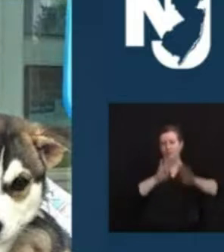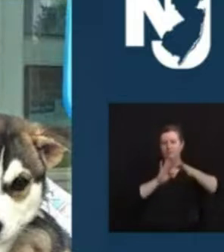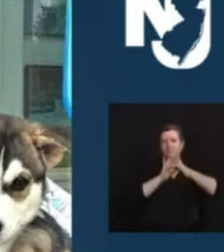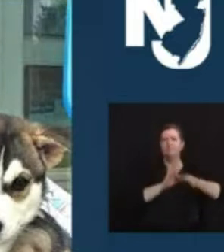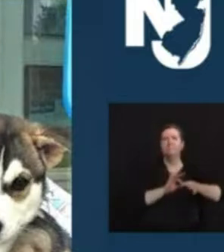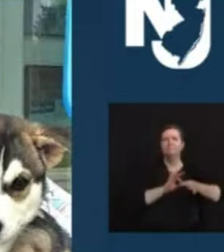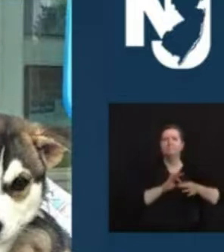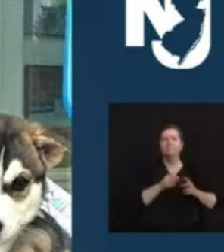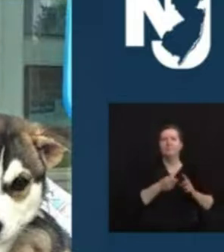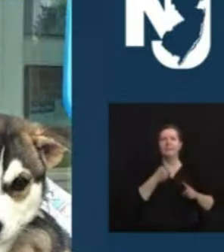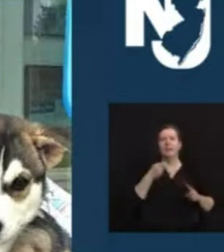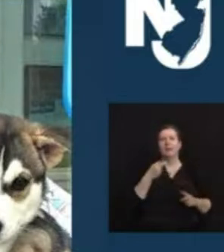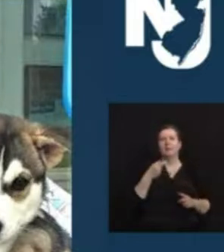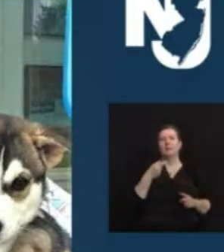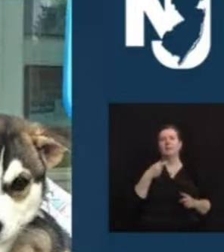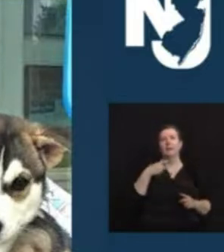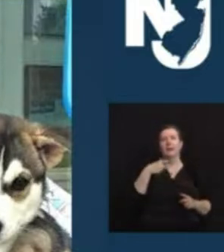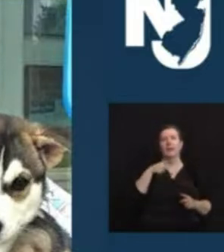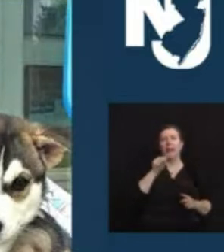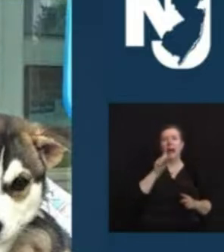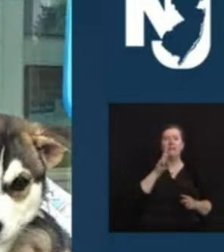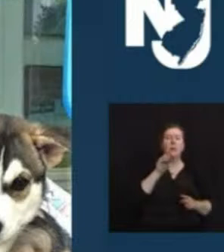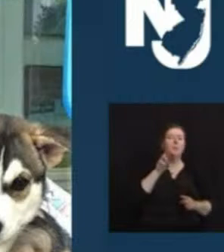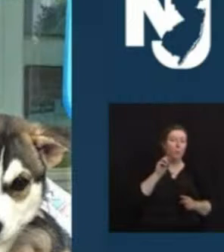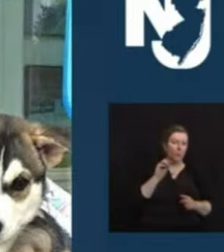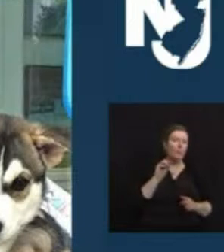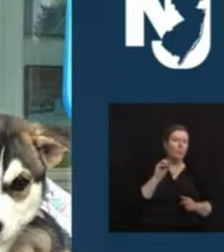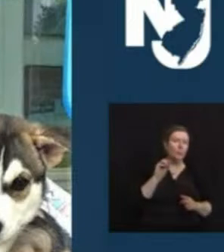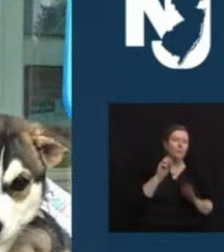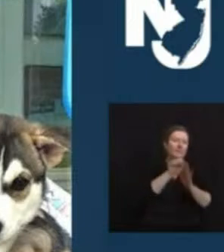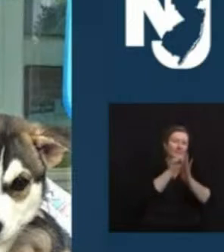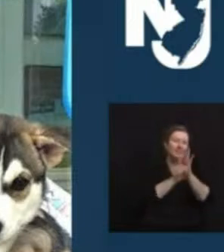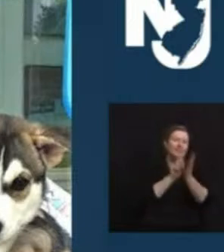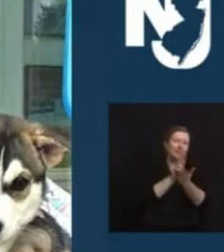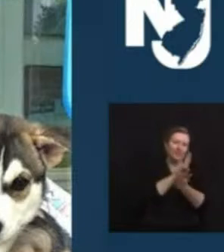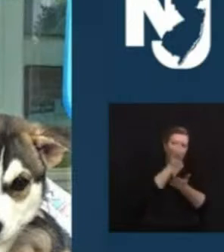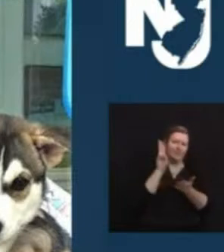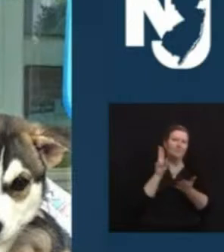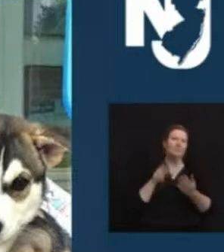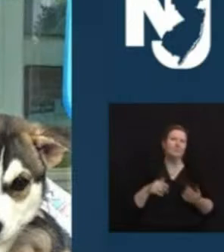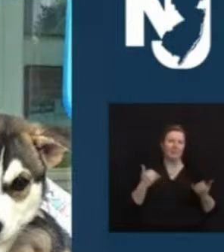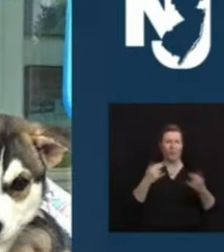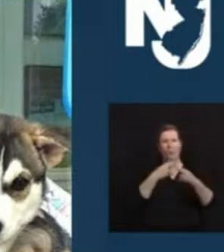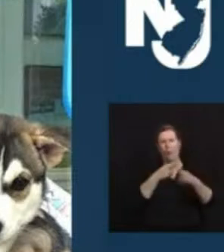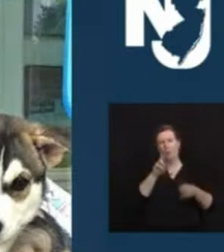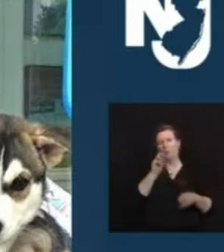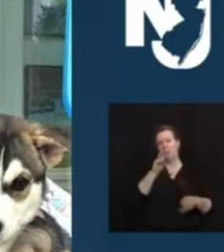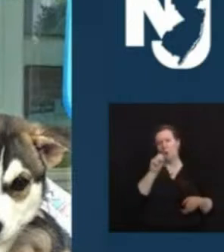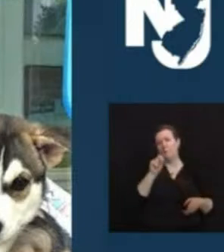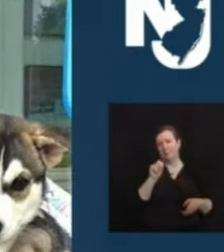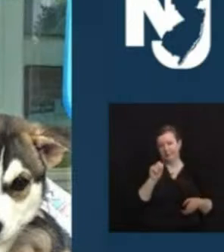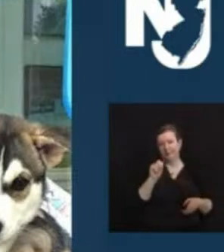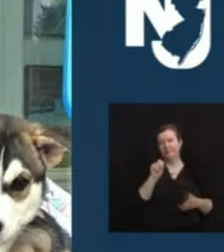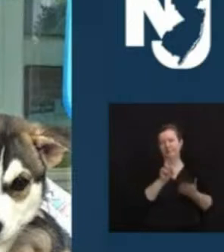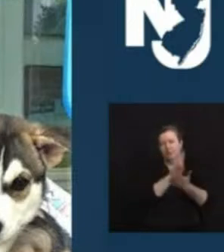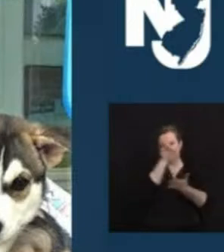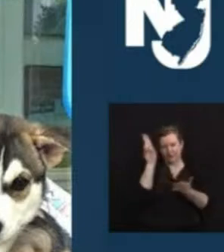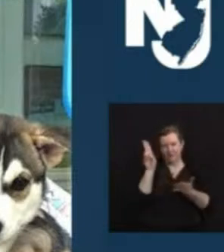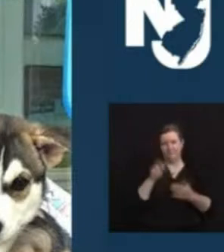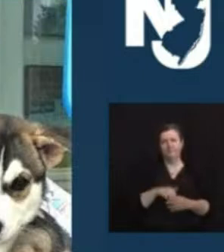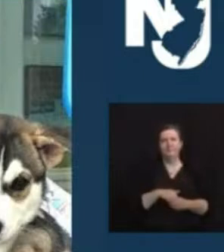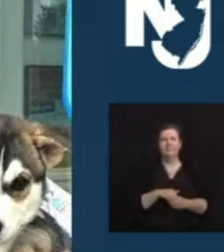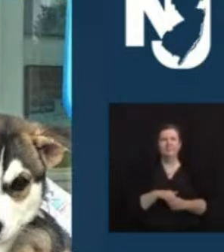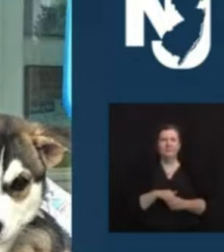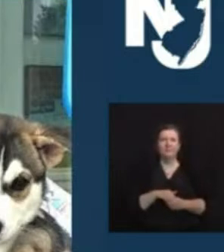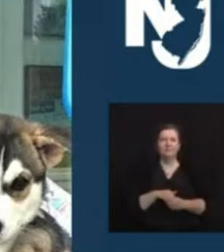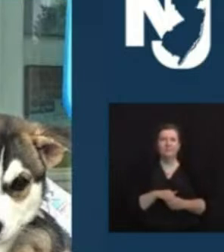University, she spent the past 25 years as a customer care representative for animal health care in Marlboro. She was also an